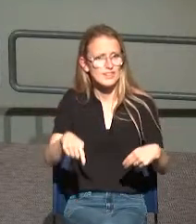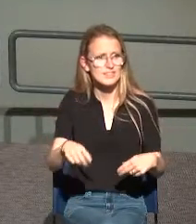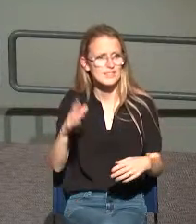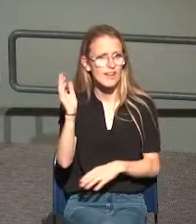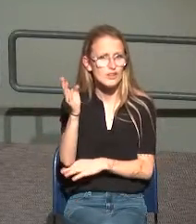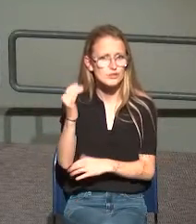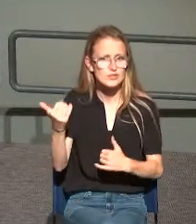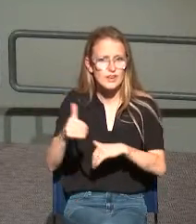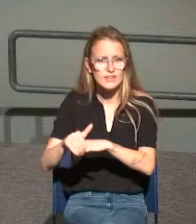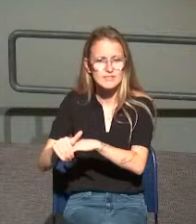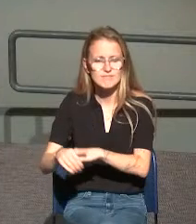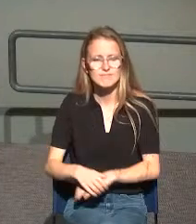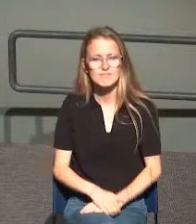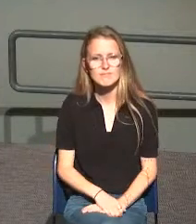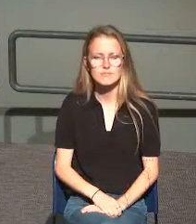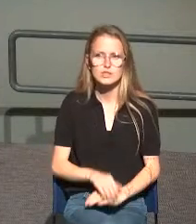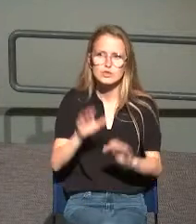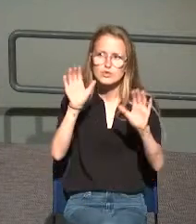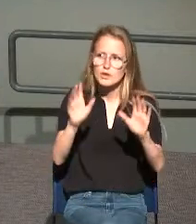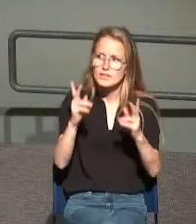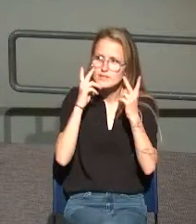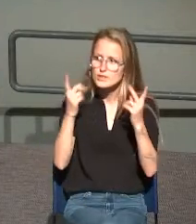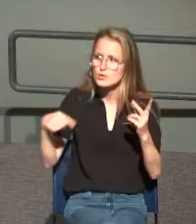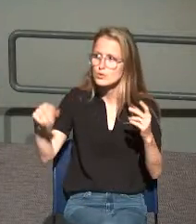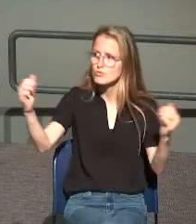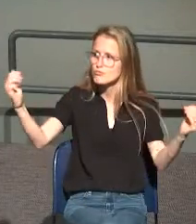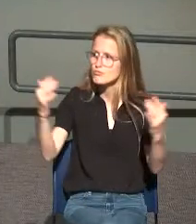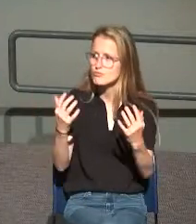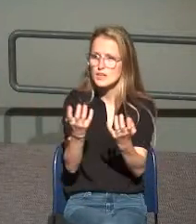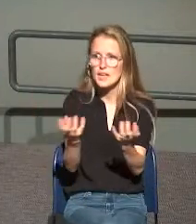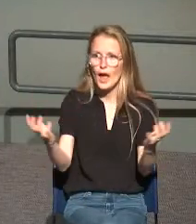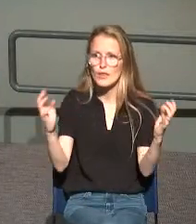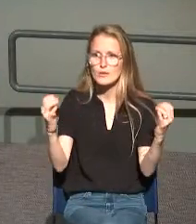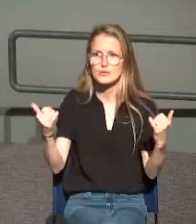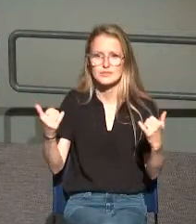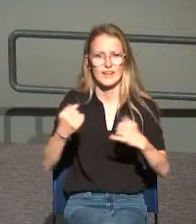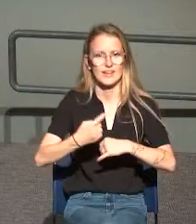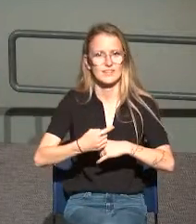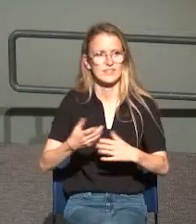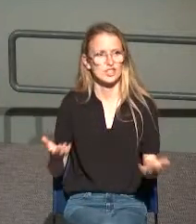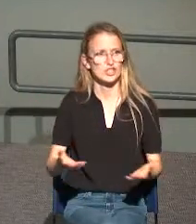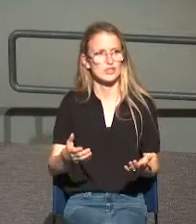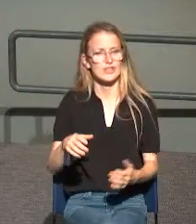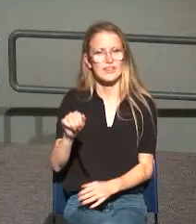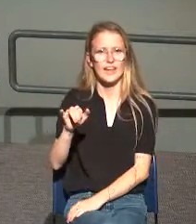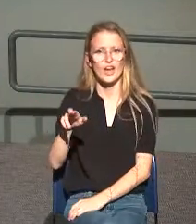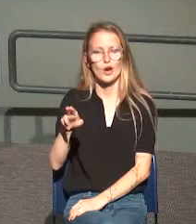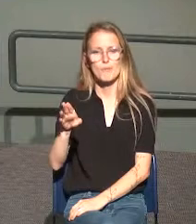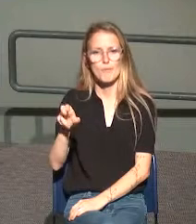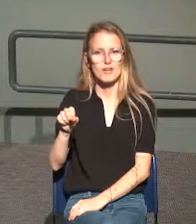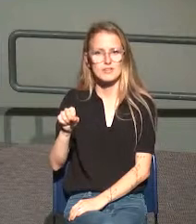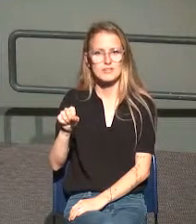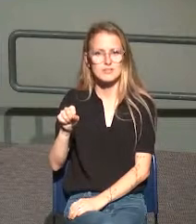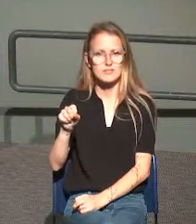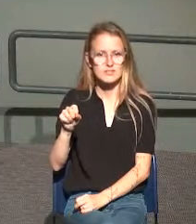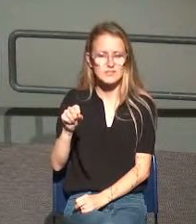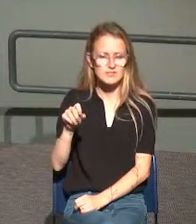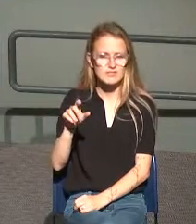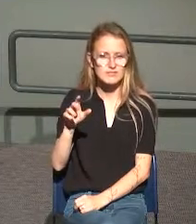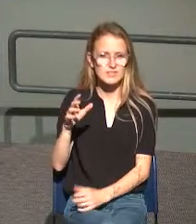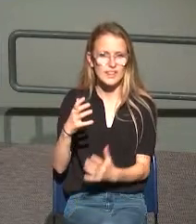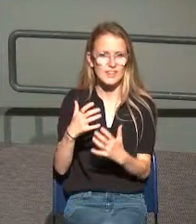us. It's great to see everyone gathered here in the Airbus IMAX Theater at the Stephen F. Udvar-Hazy